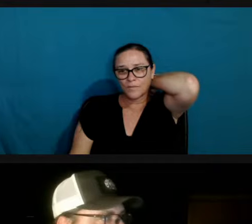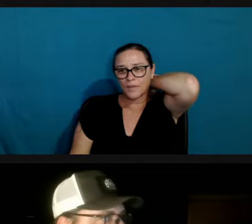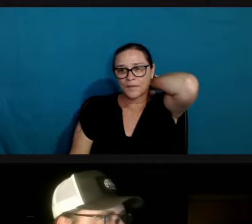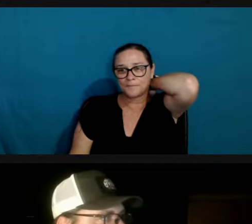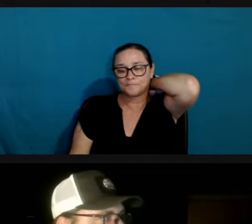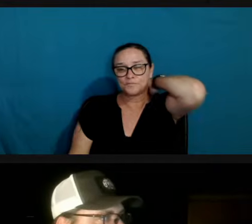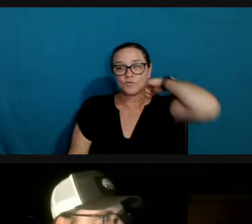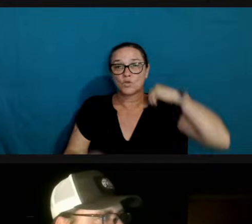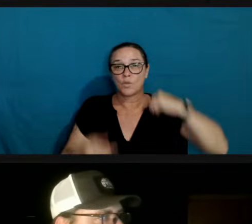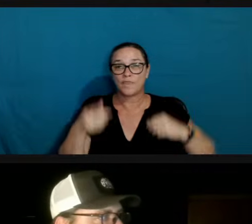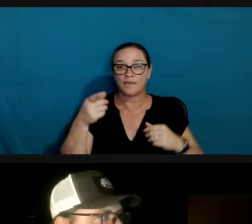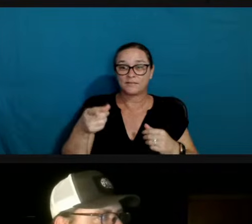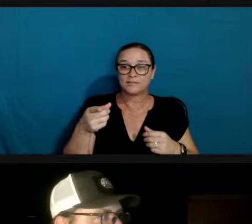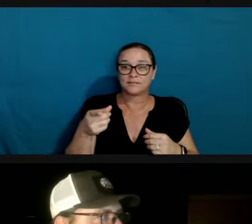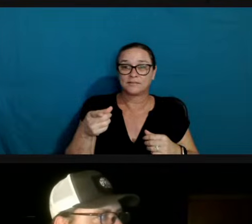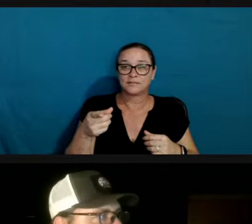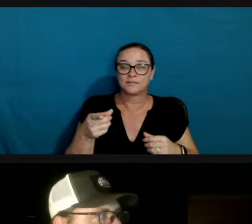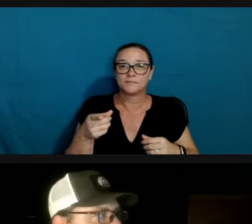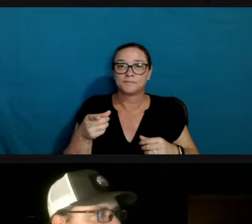a